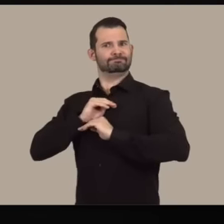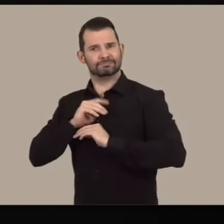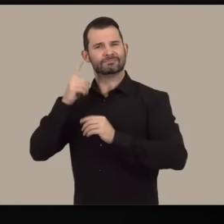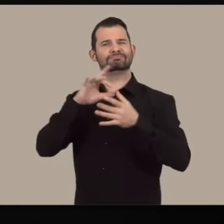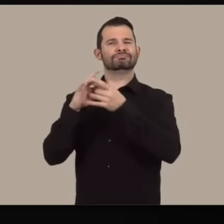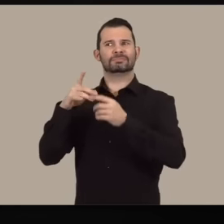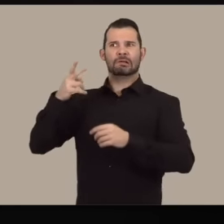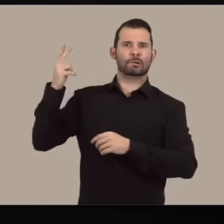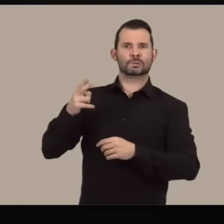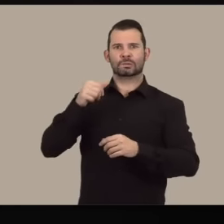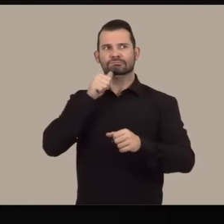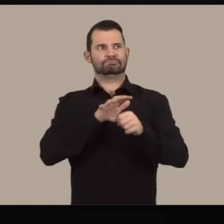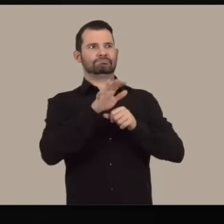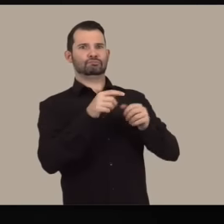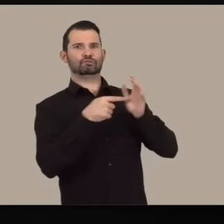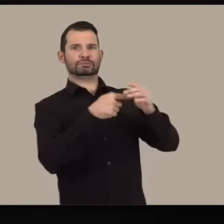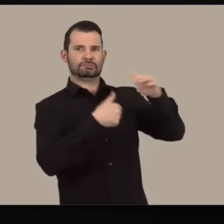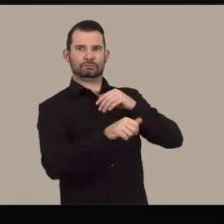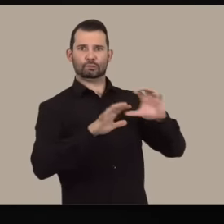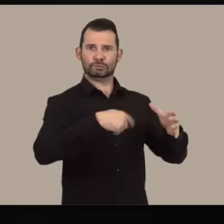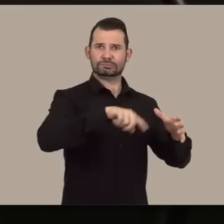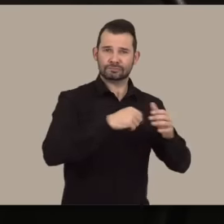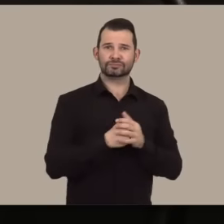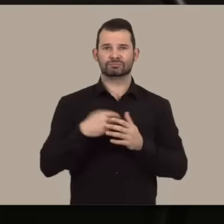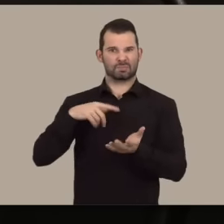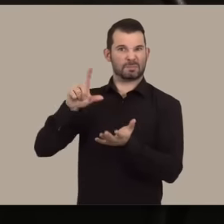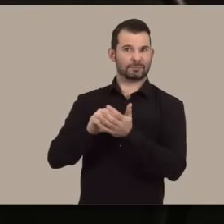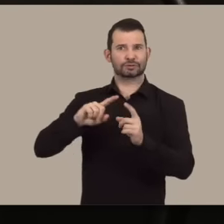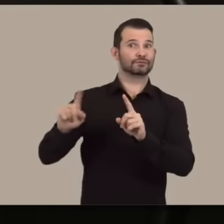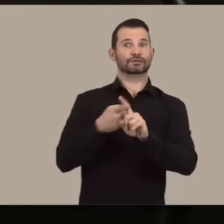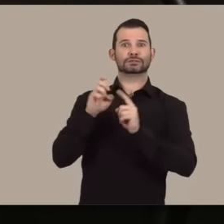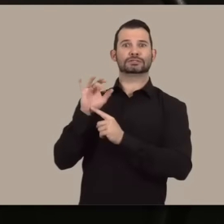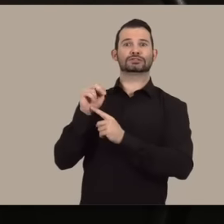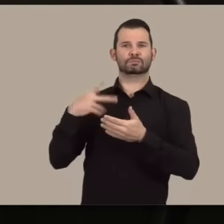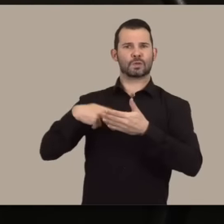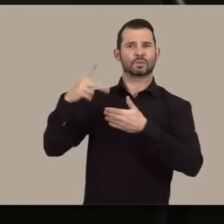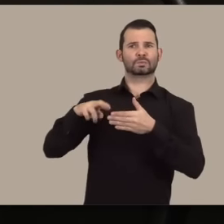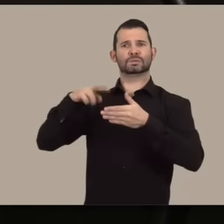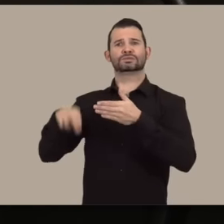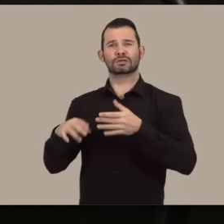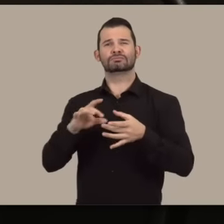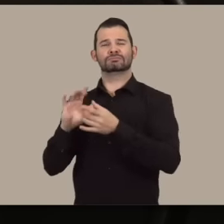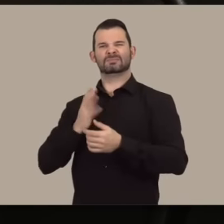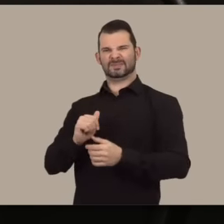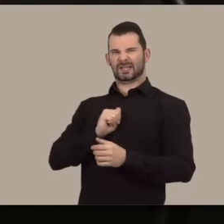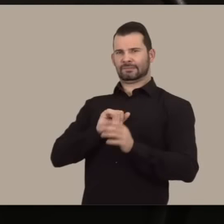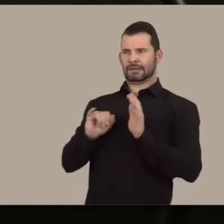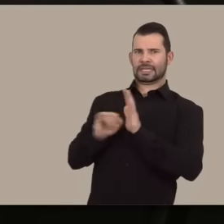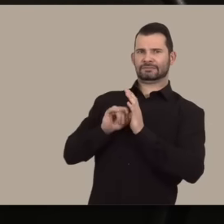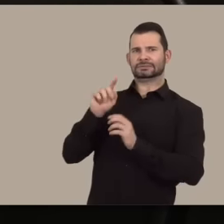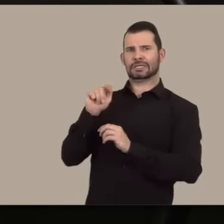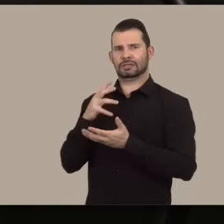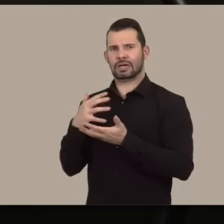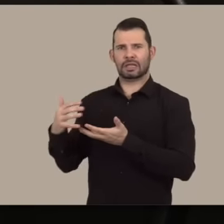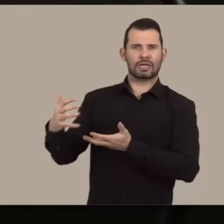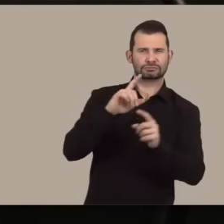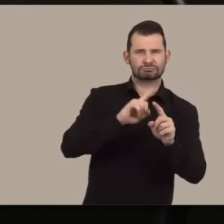for historically underrepresented groups. We published the first edition of program results from